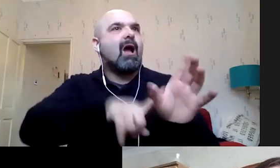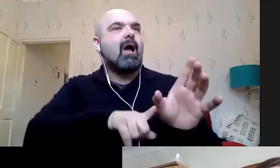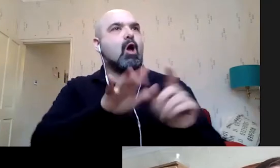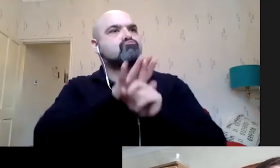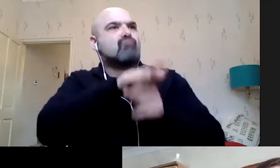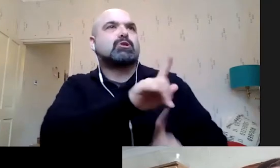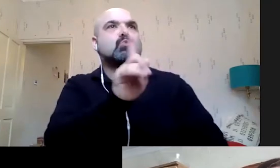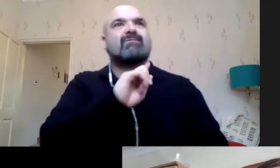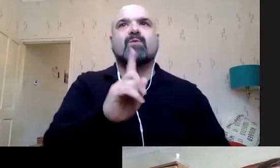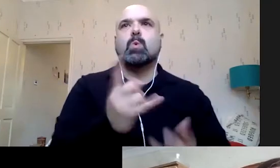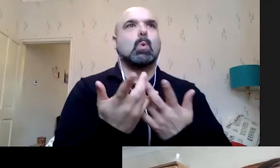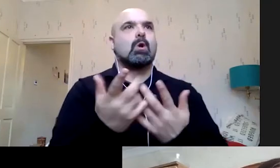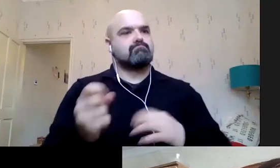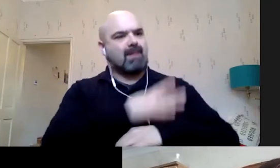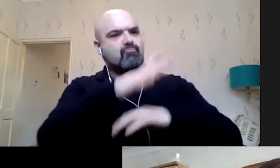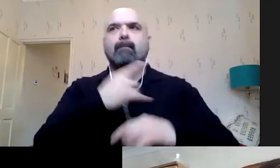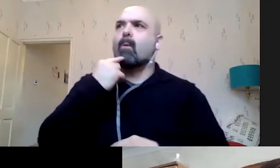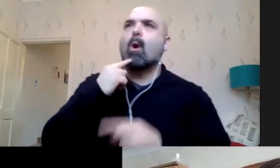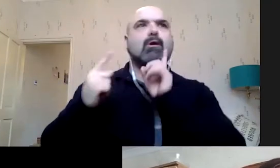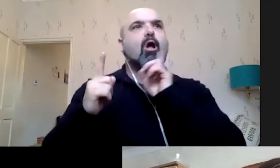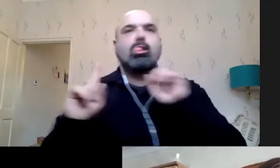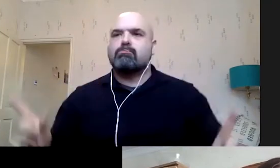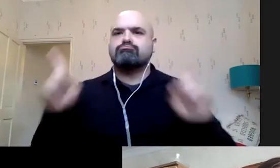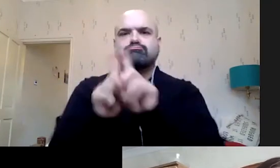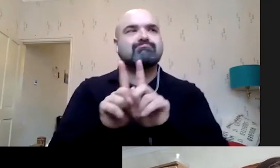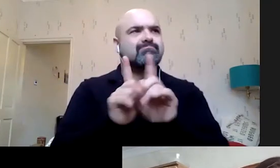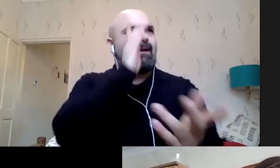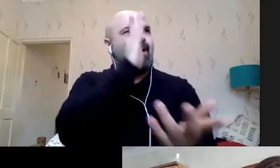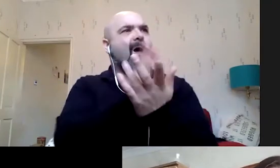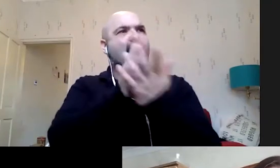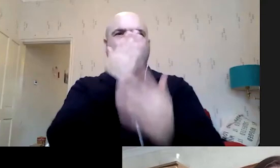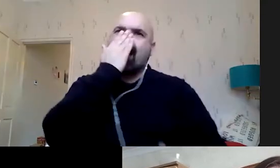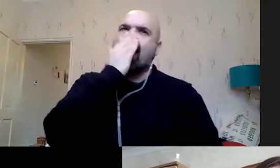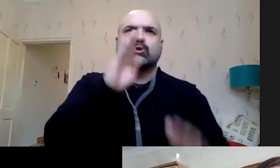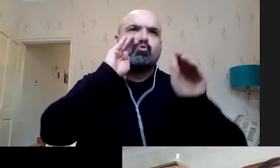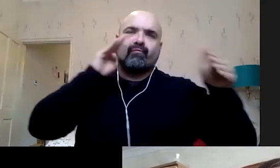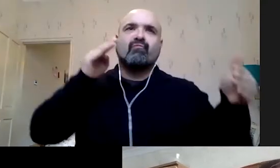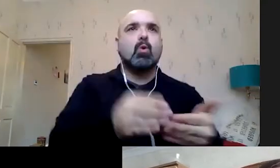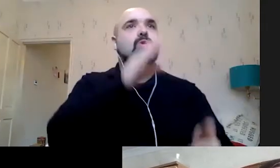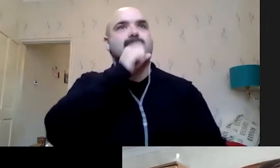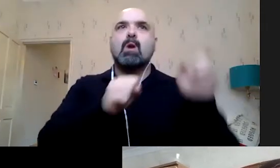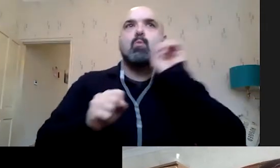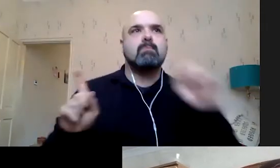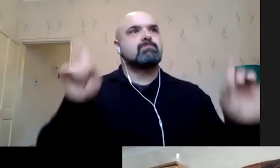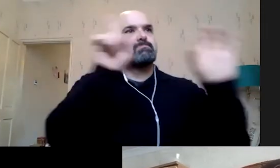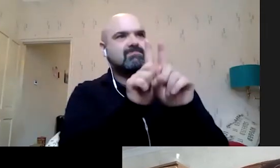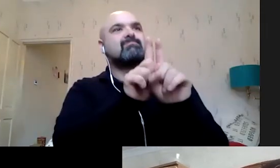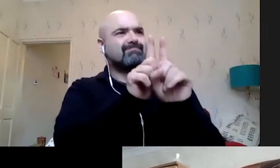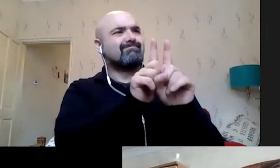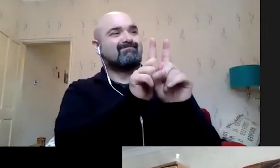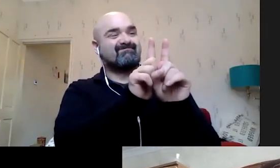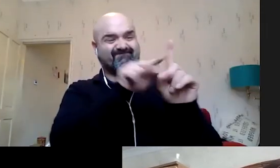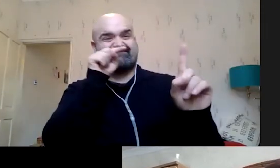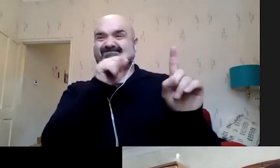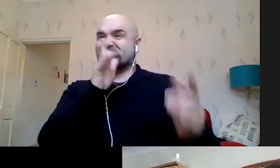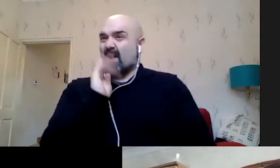find a boyfriend. It was very much in the, you know, the heterosexual stereotype mode, really, all that you